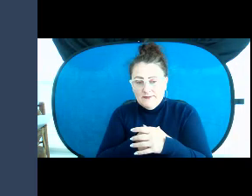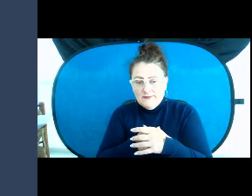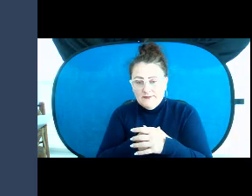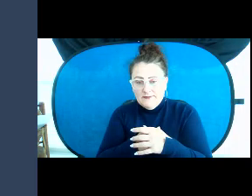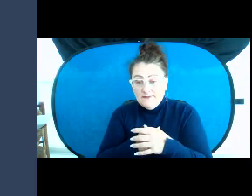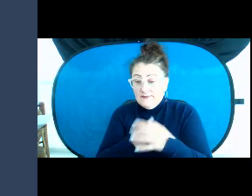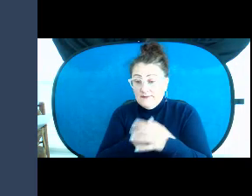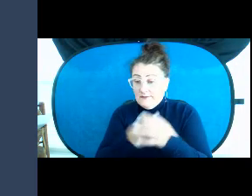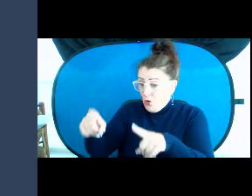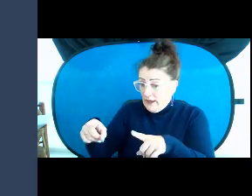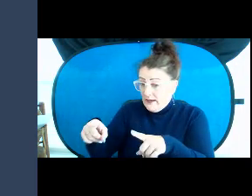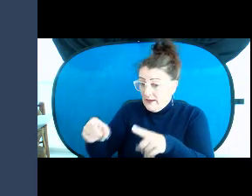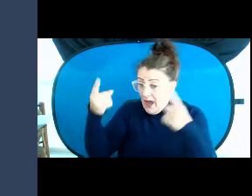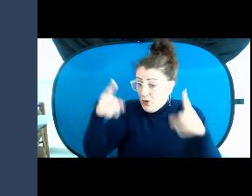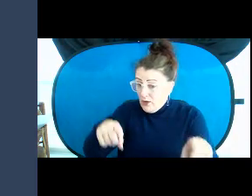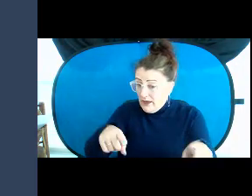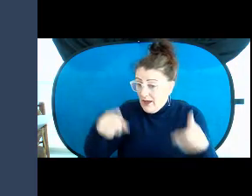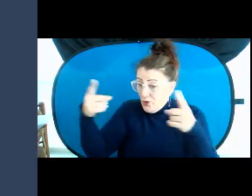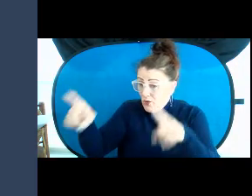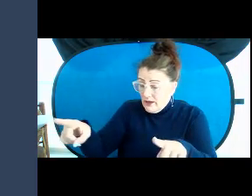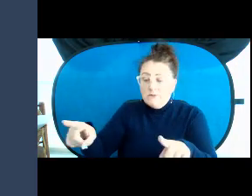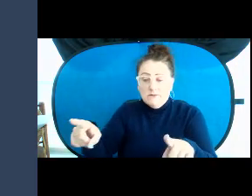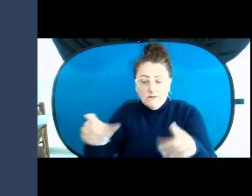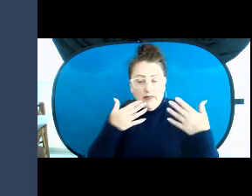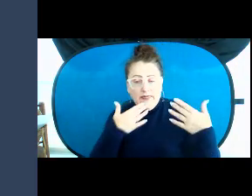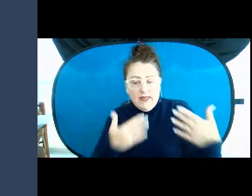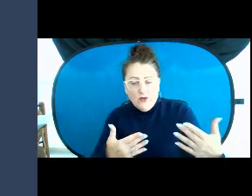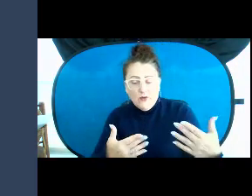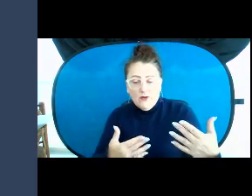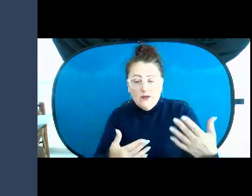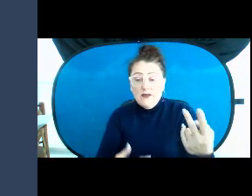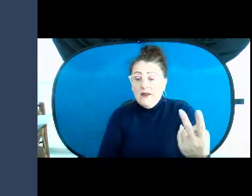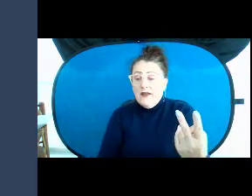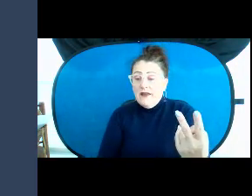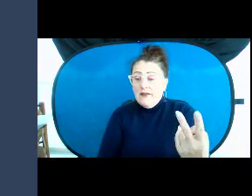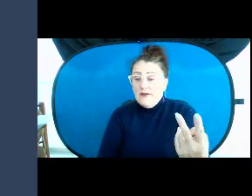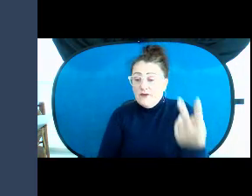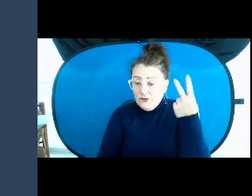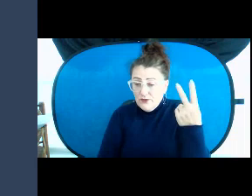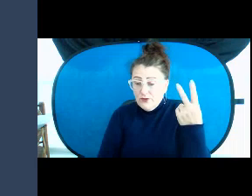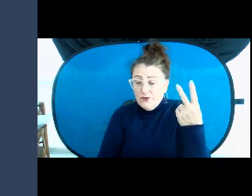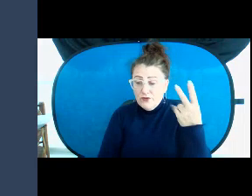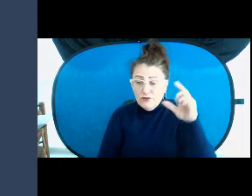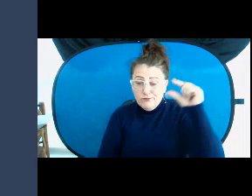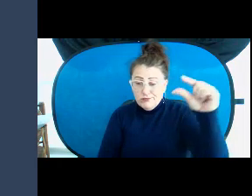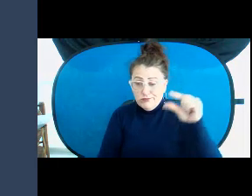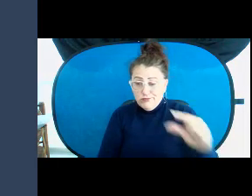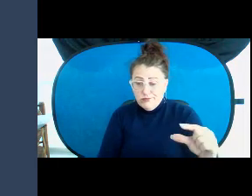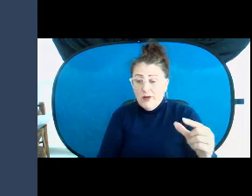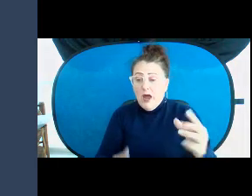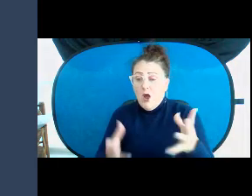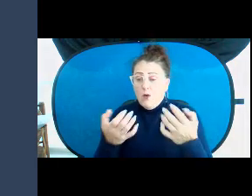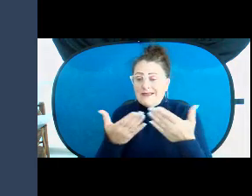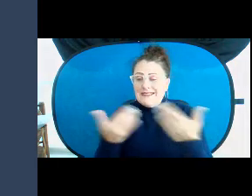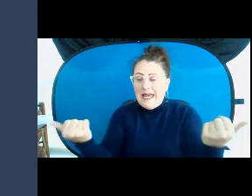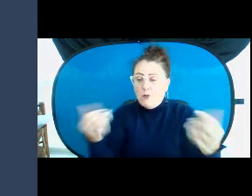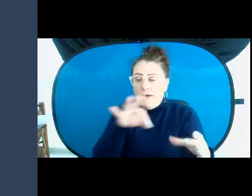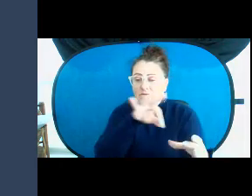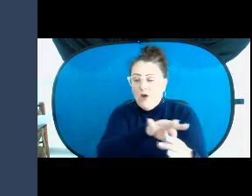Agreed to. Thank you. Since there are 2 Rons under this individual item, I would like to take separate votes for each